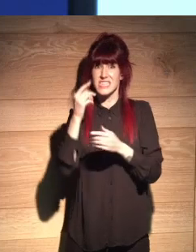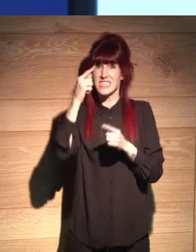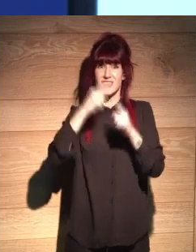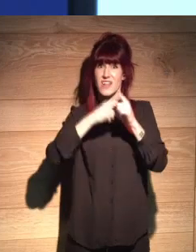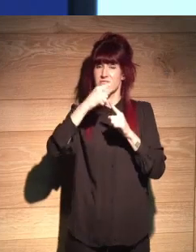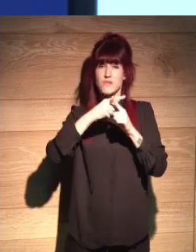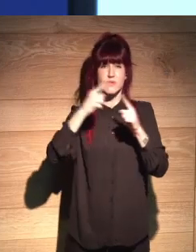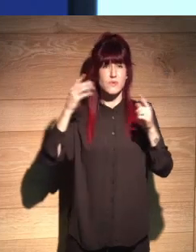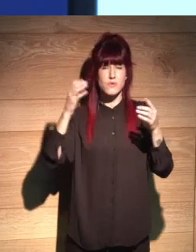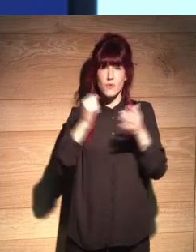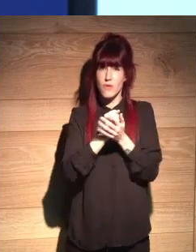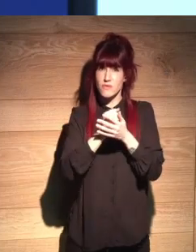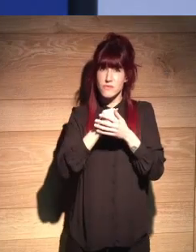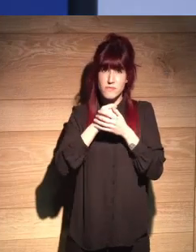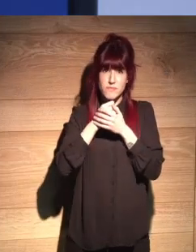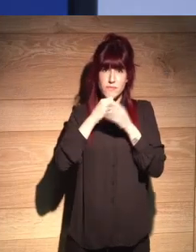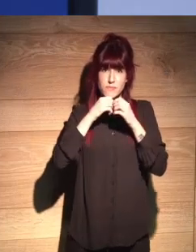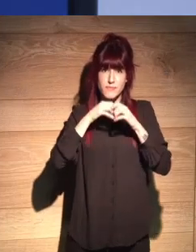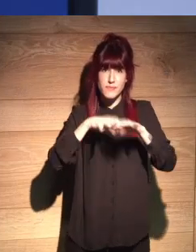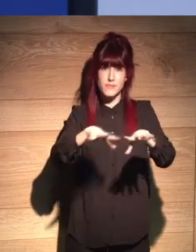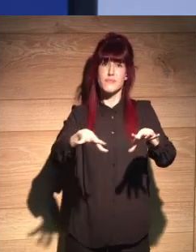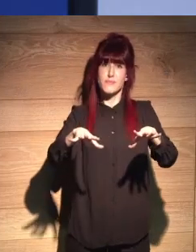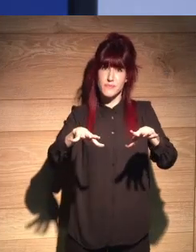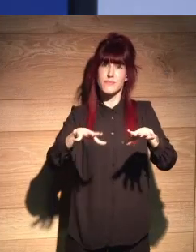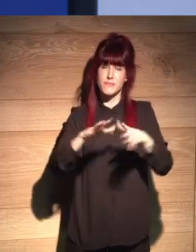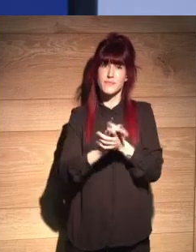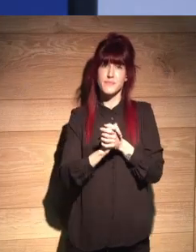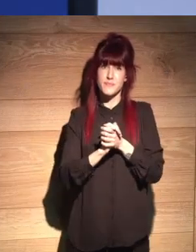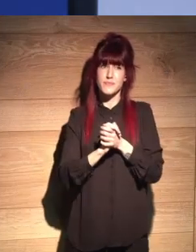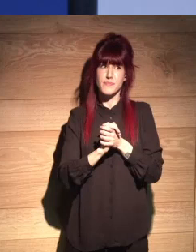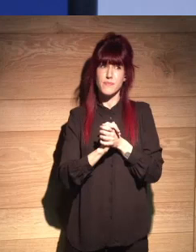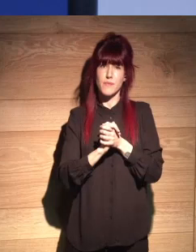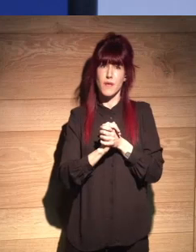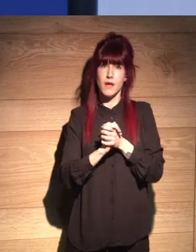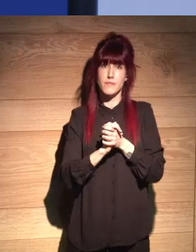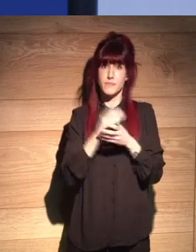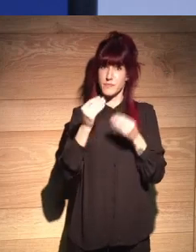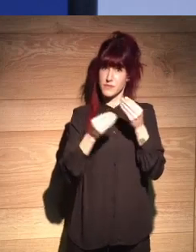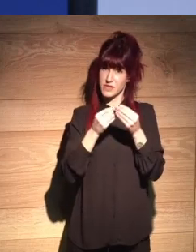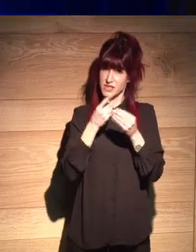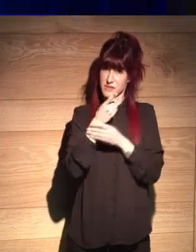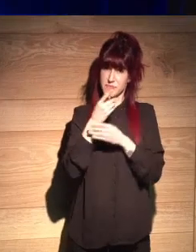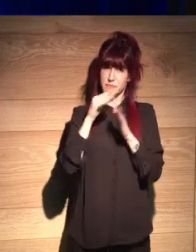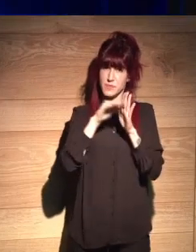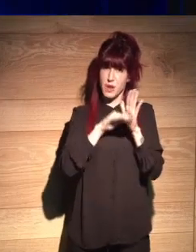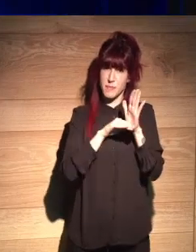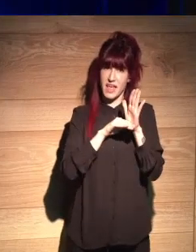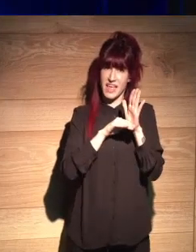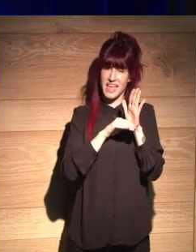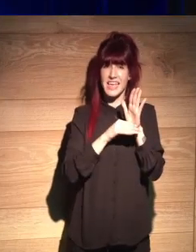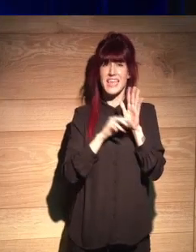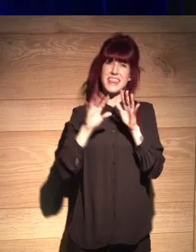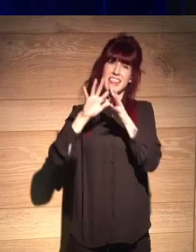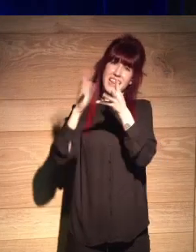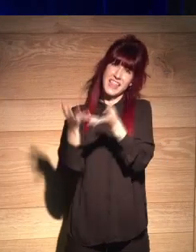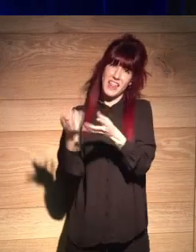workforce in all levels. We have done so in the program of Internet of Things by